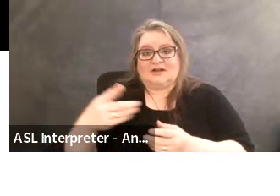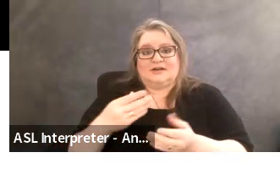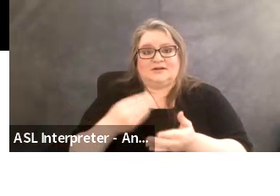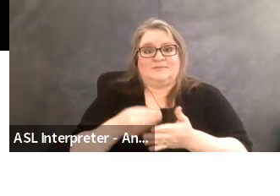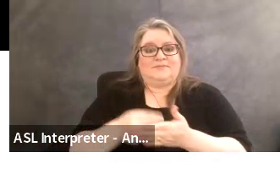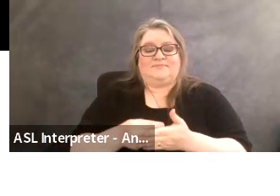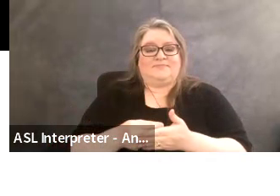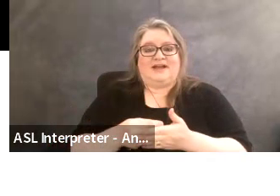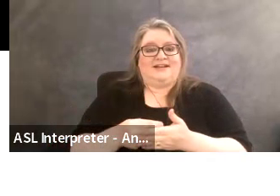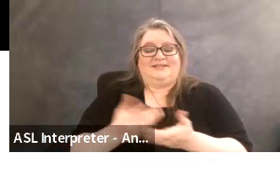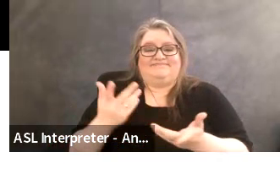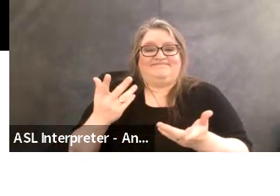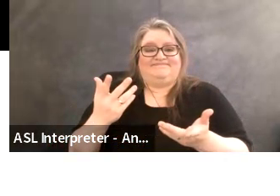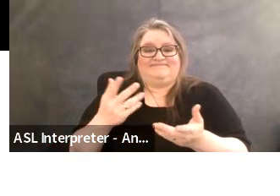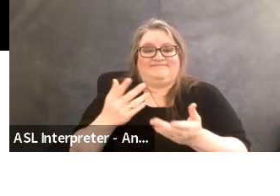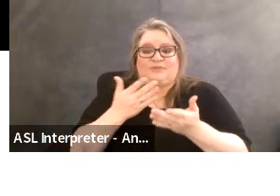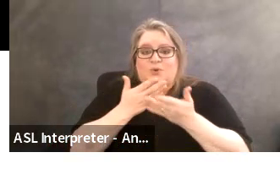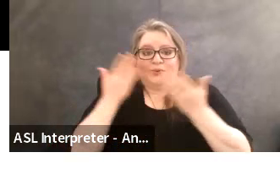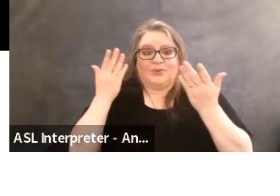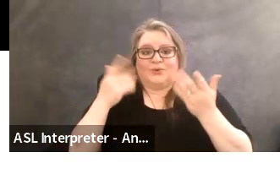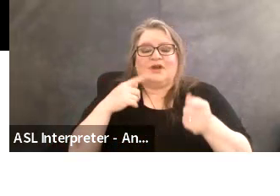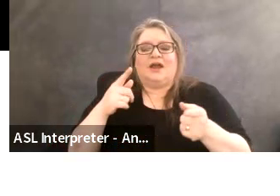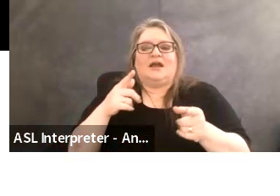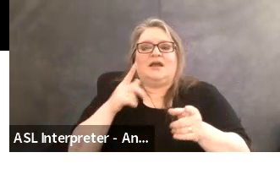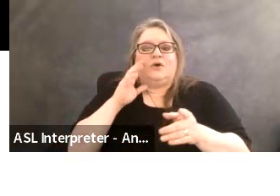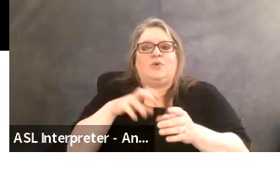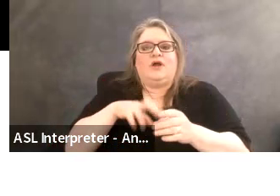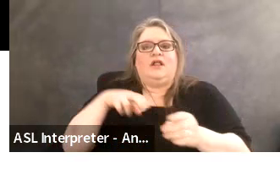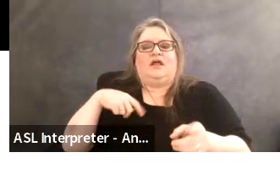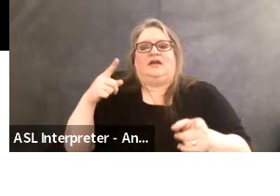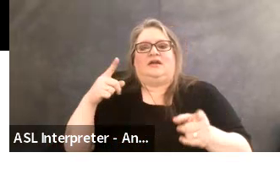teach, or some other aspect of their life that's just as good.